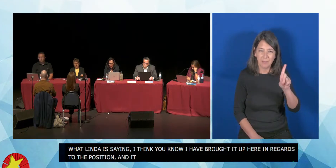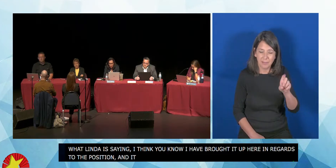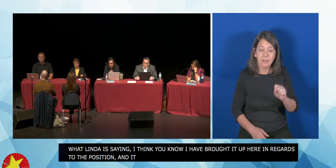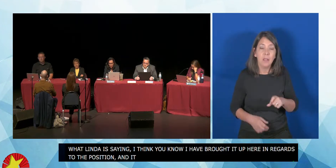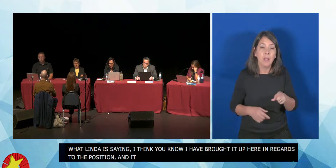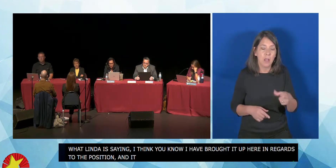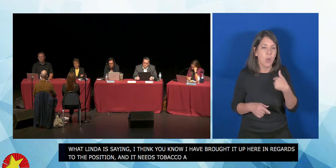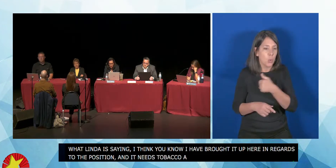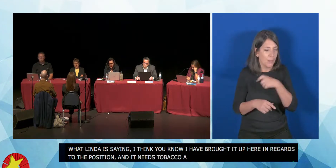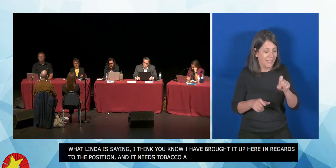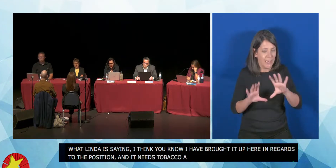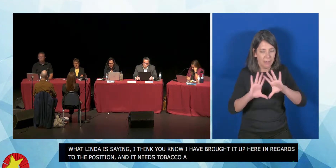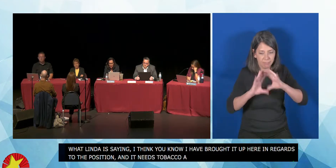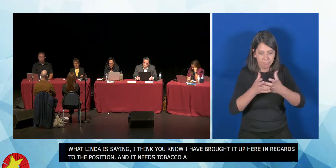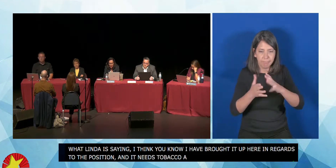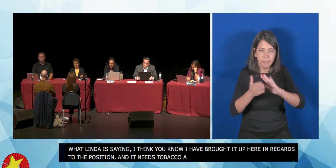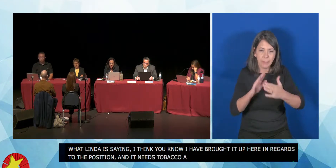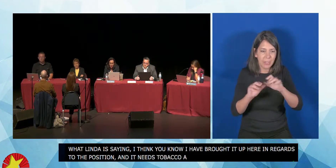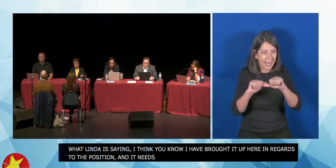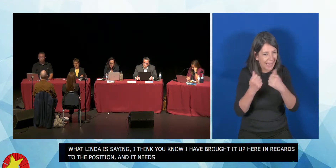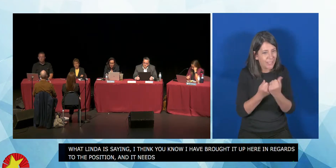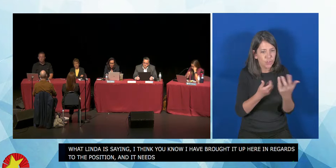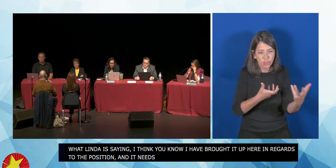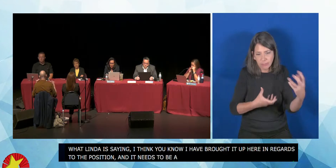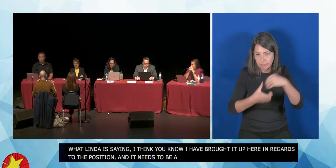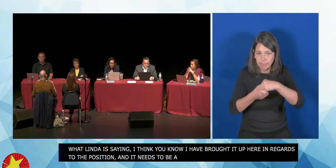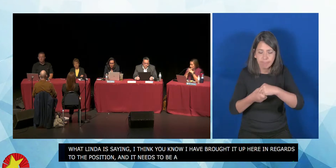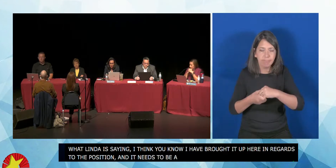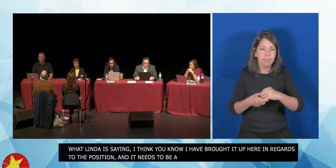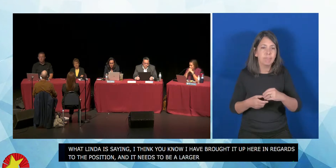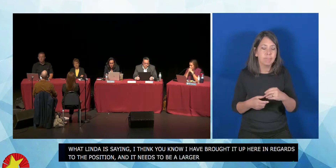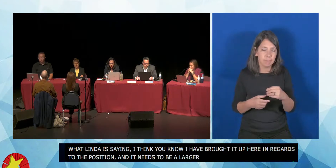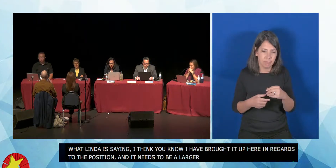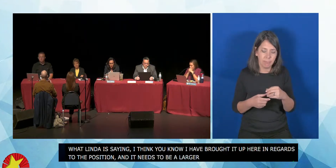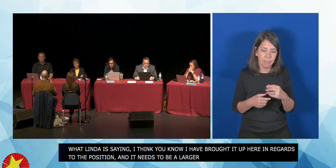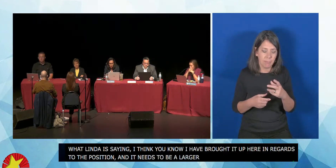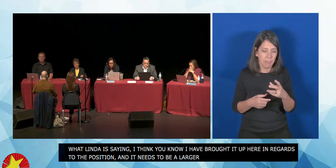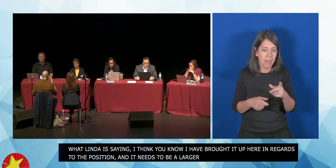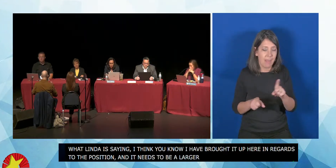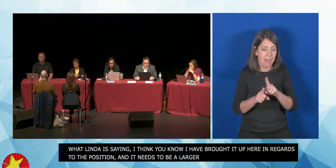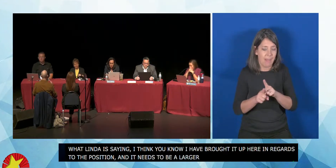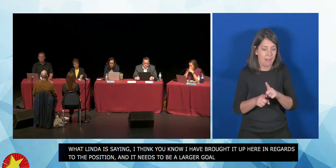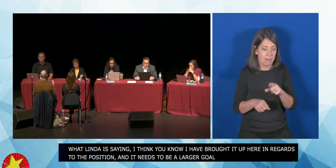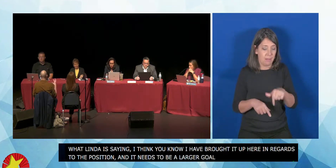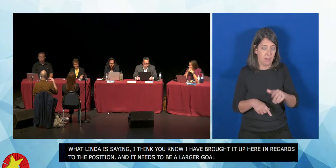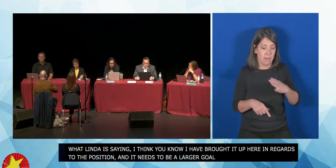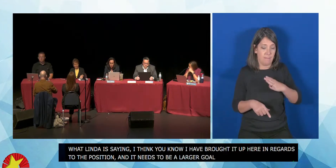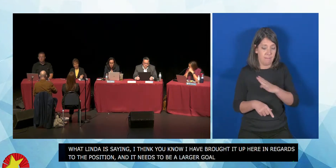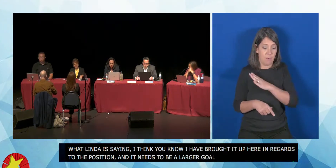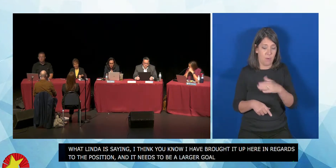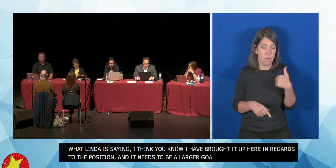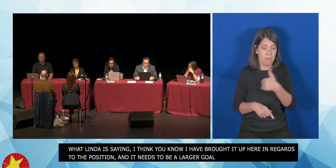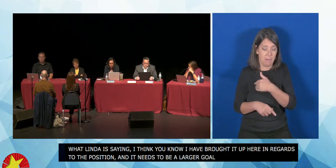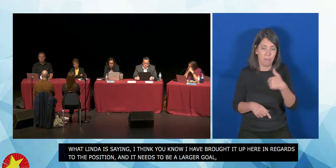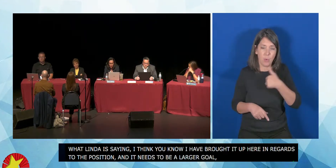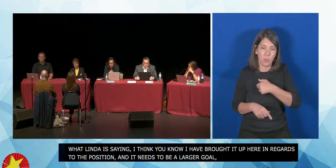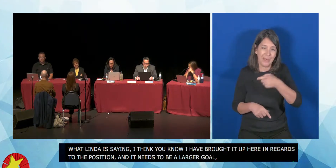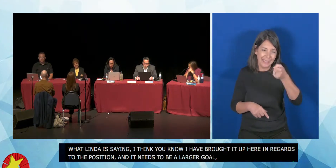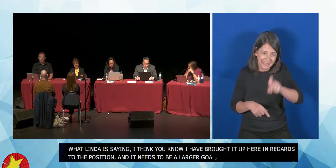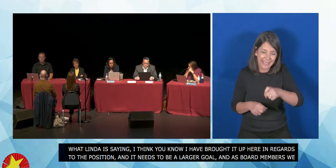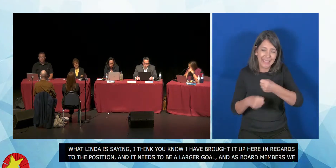equity, inclusion, and accessibility. And I think as board members, we need to make sure we are doing our